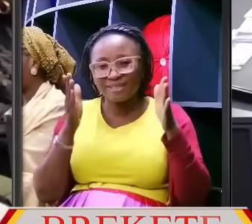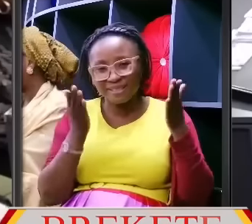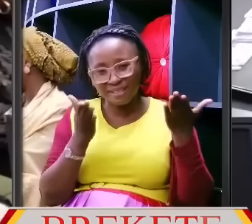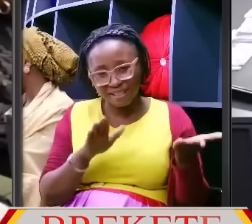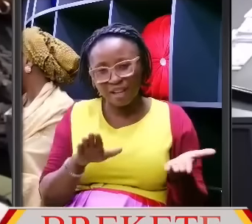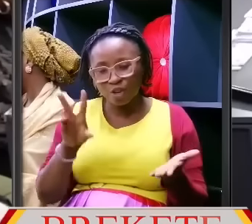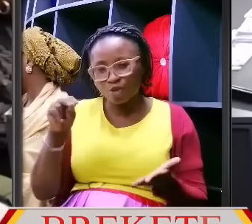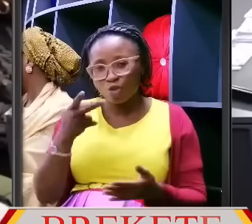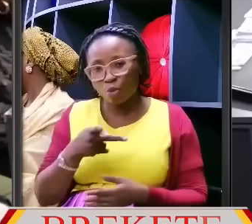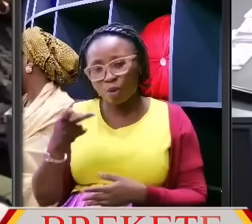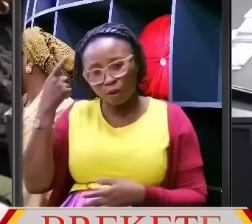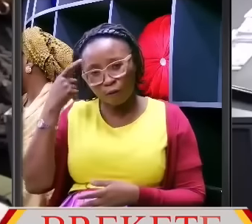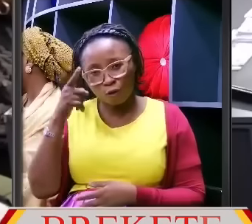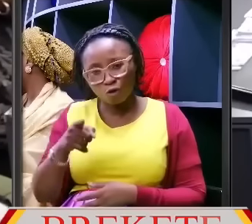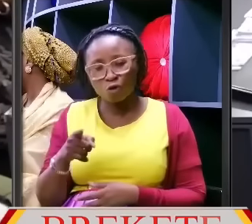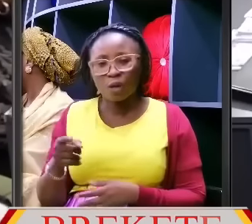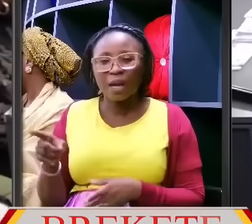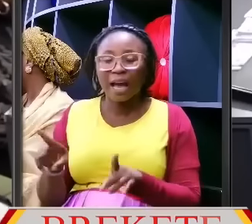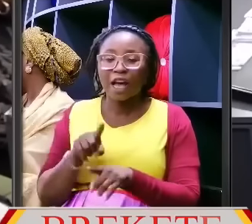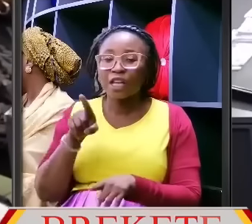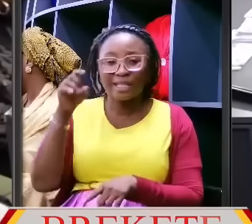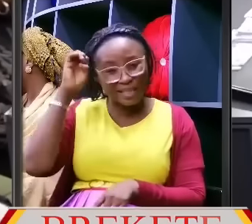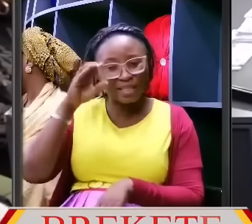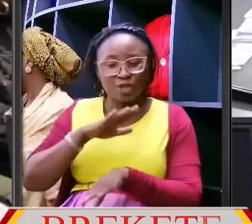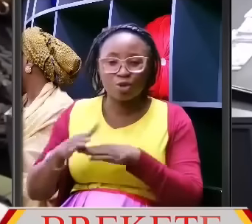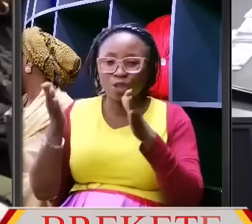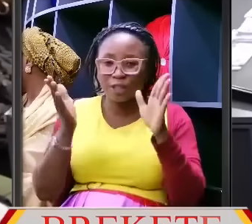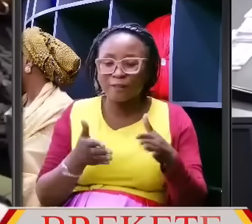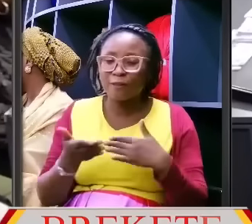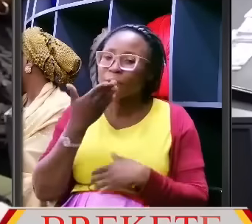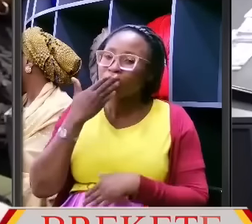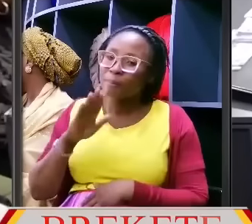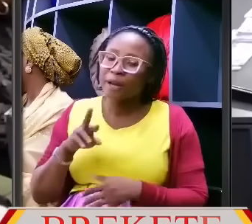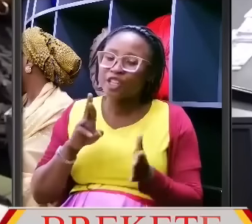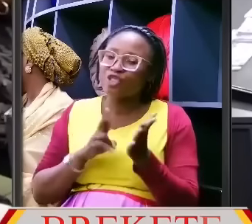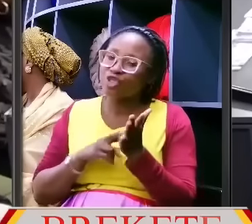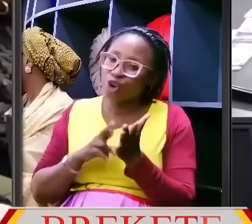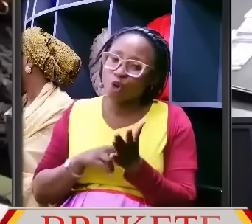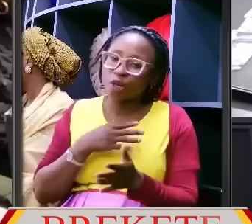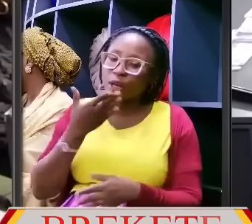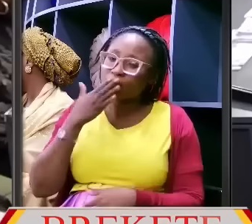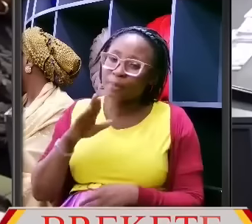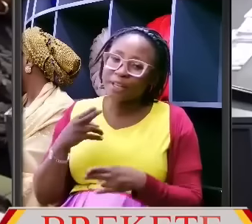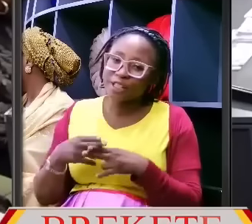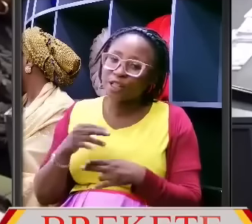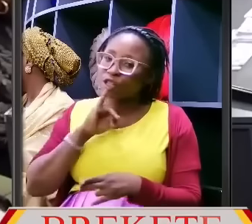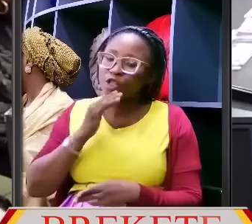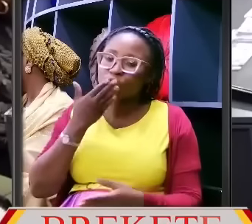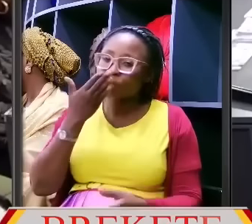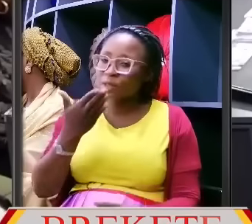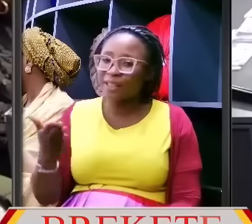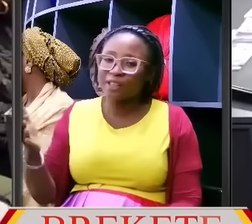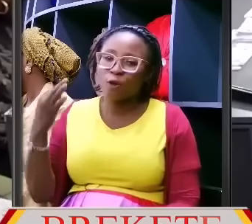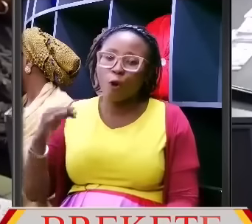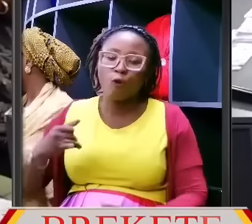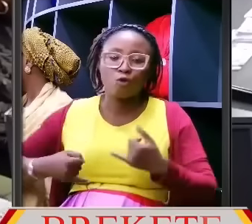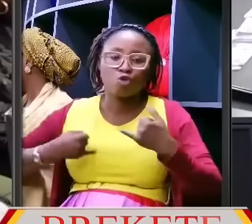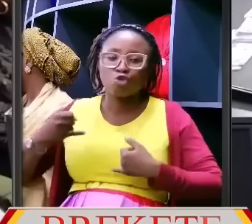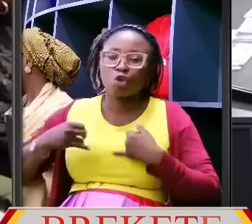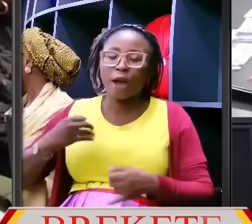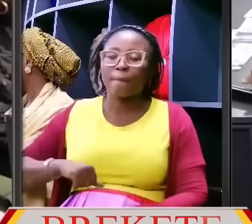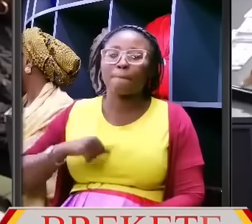no leave property. For as long as you no leave bad record and bad name, it is a thing of joy and